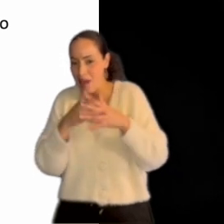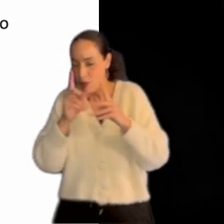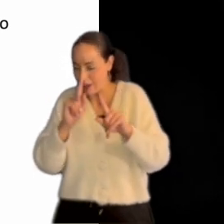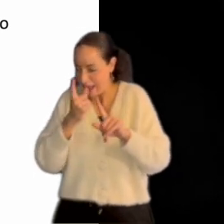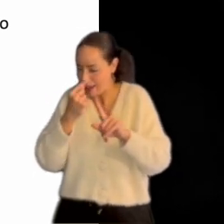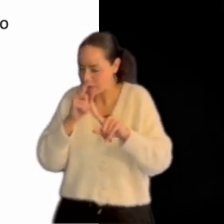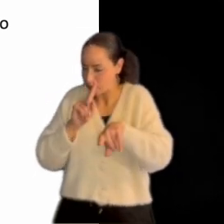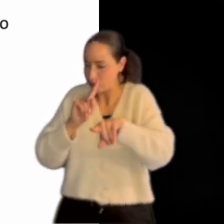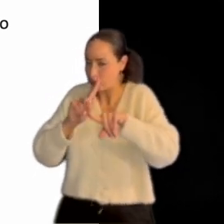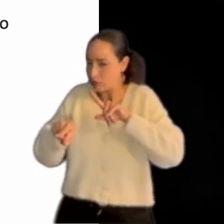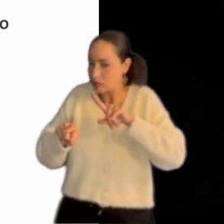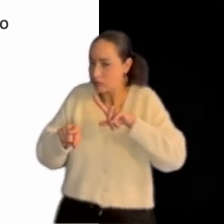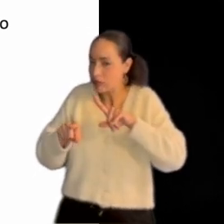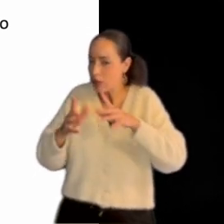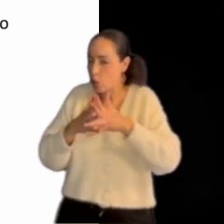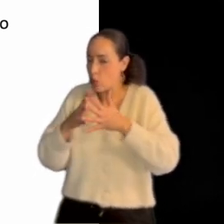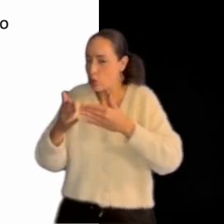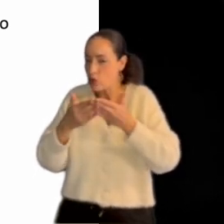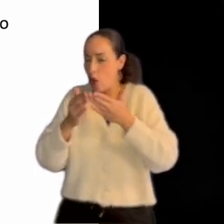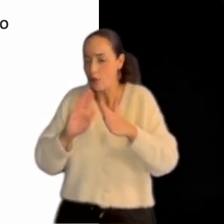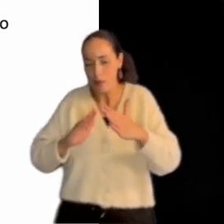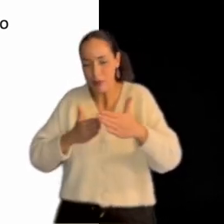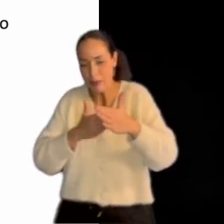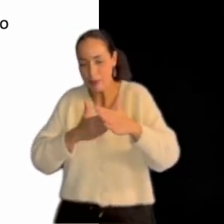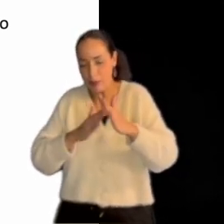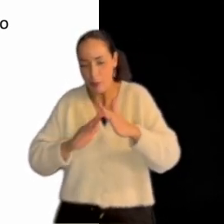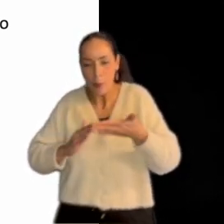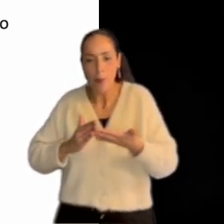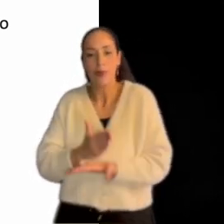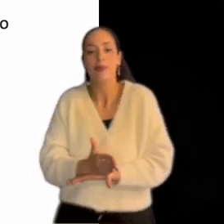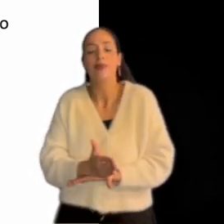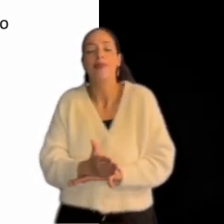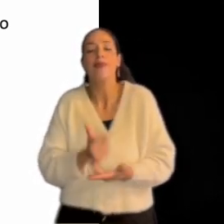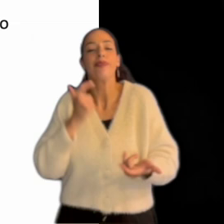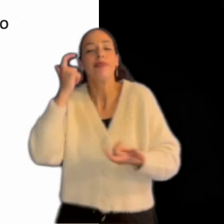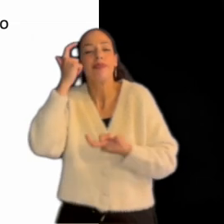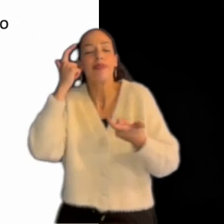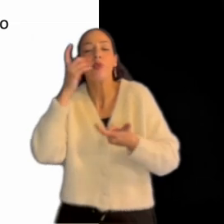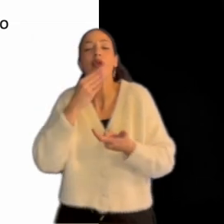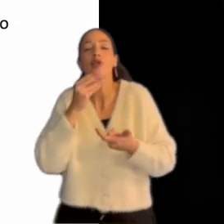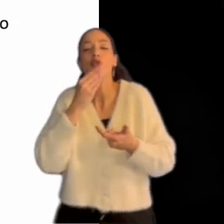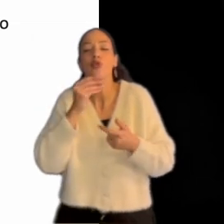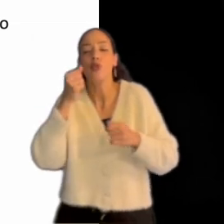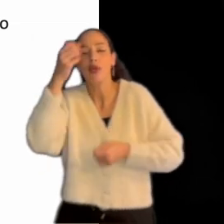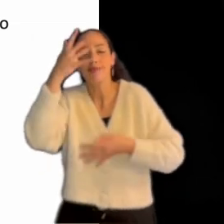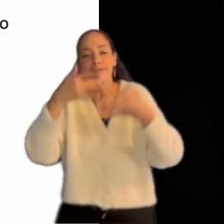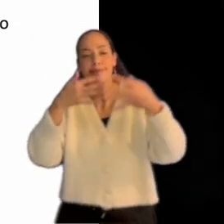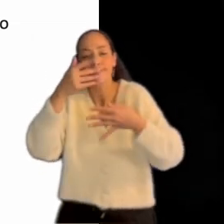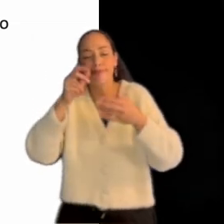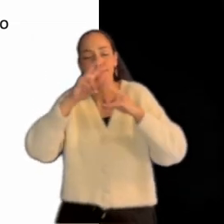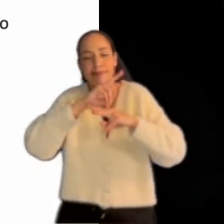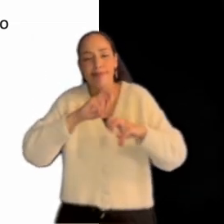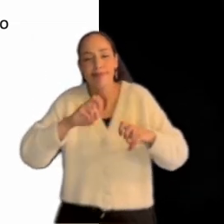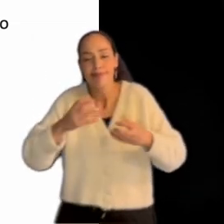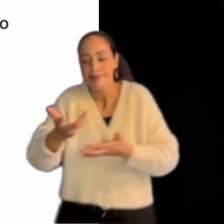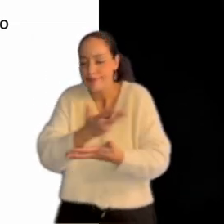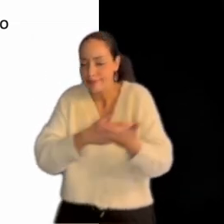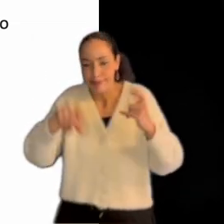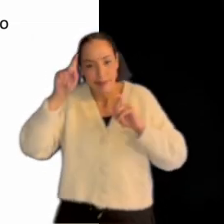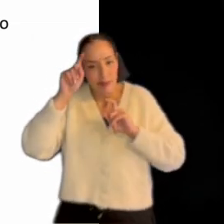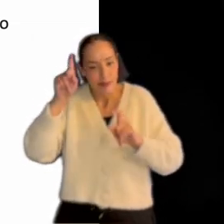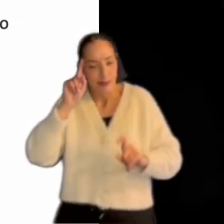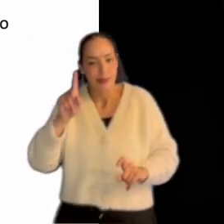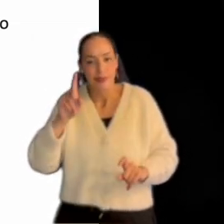the ideas which have been generated to create a letter in which we outline what's available, how it can be accessed and why it might be of